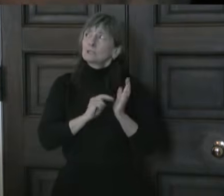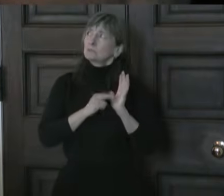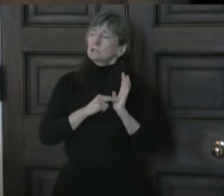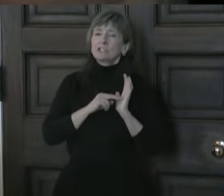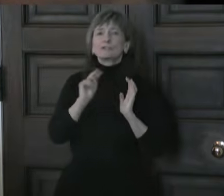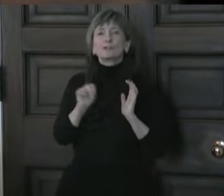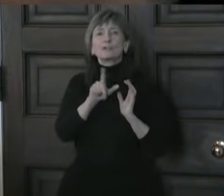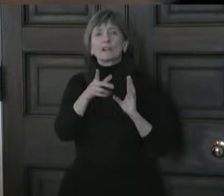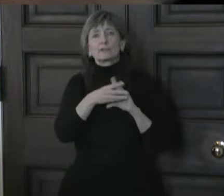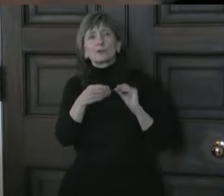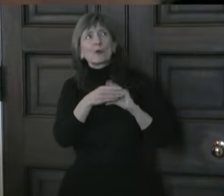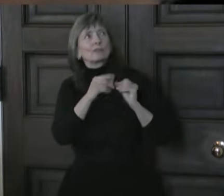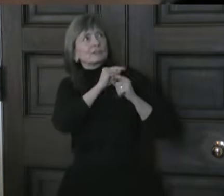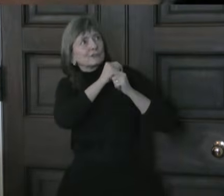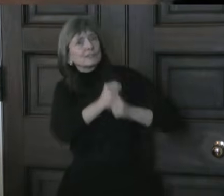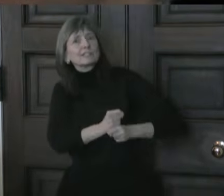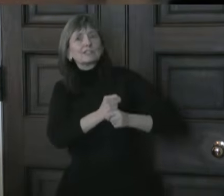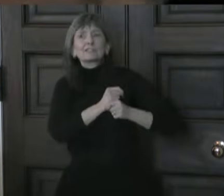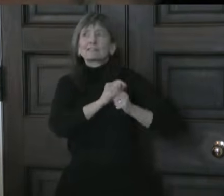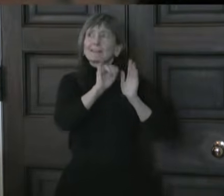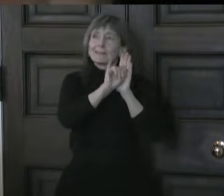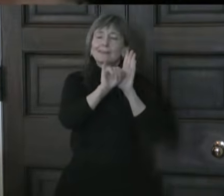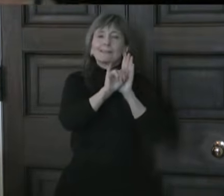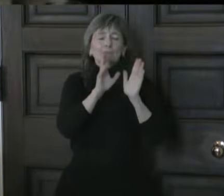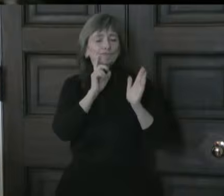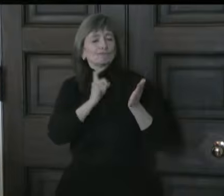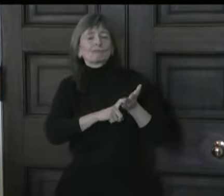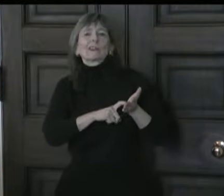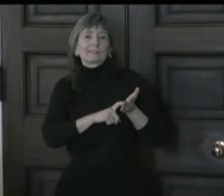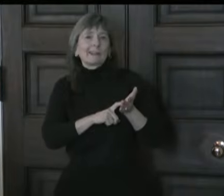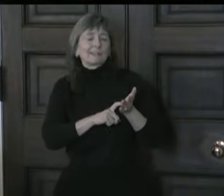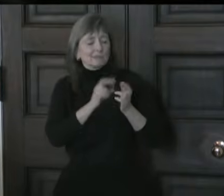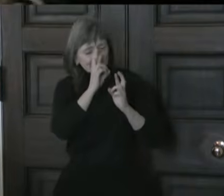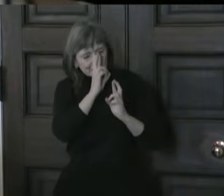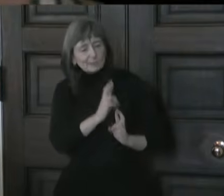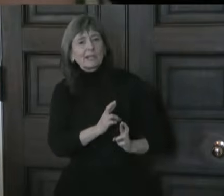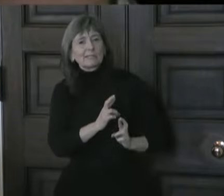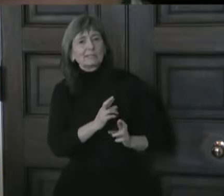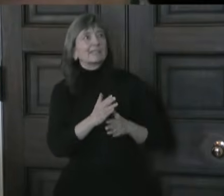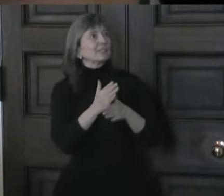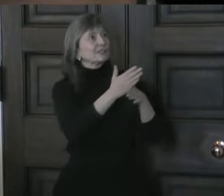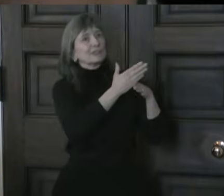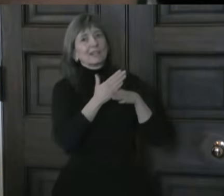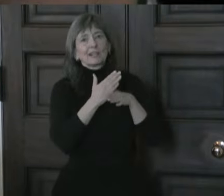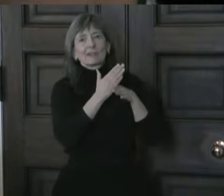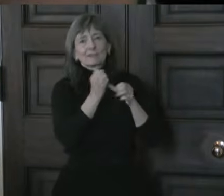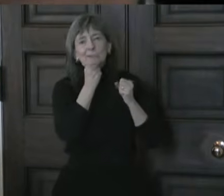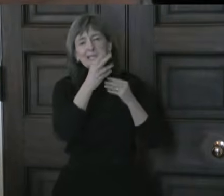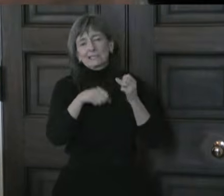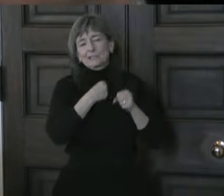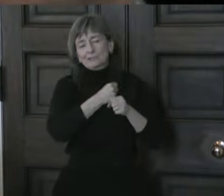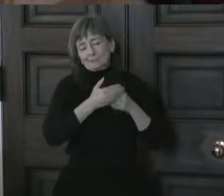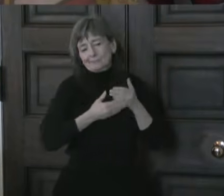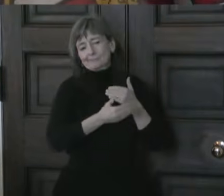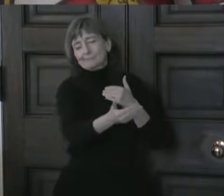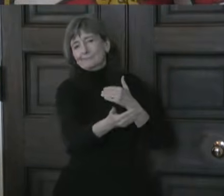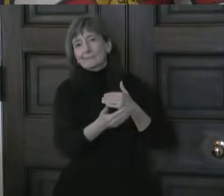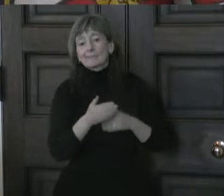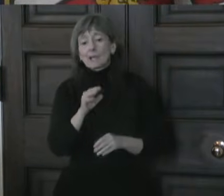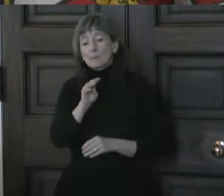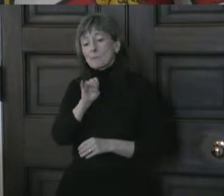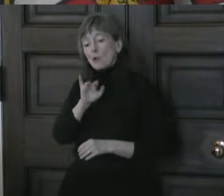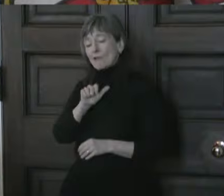Labrador stories, tradition, and identity are recognized, respected, and shared for generations to come.